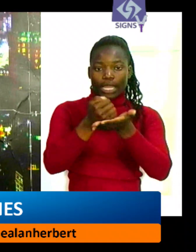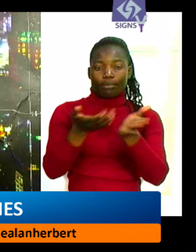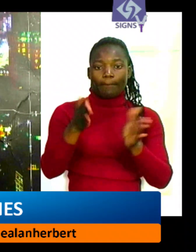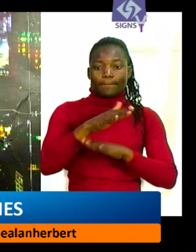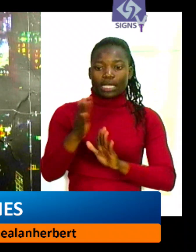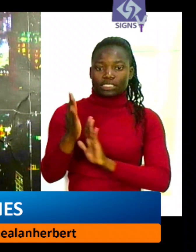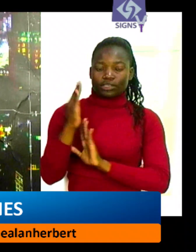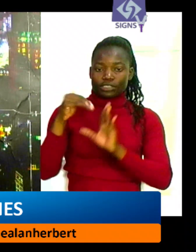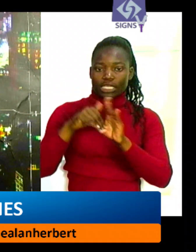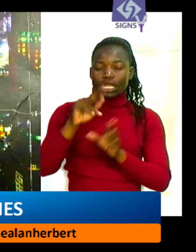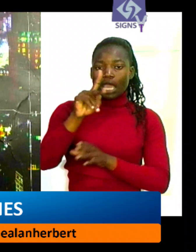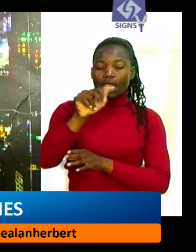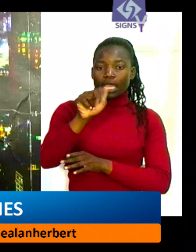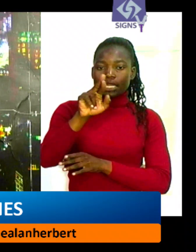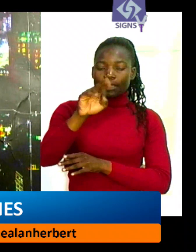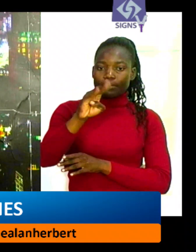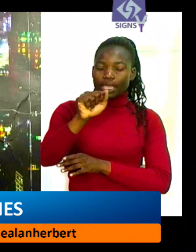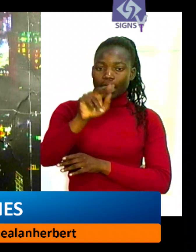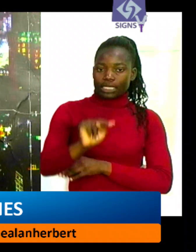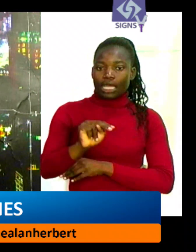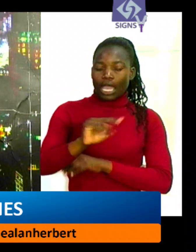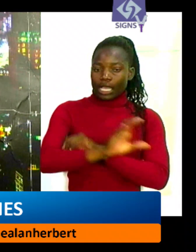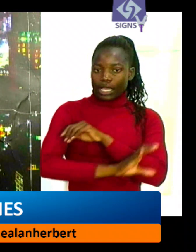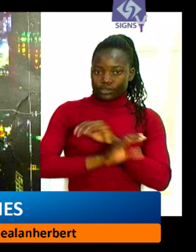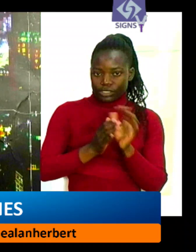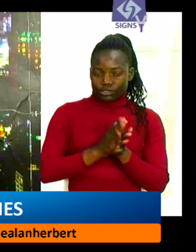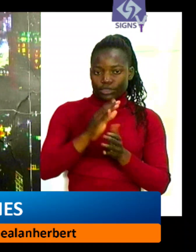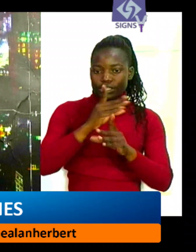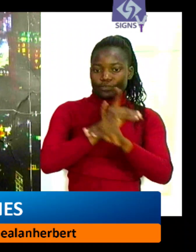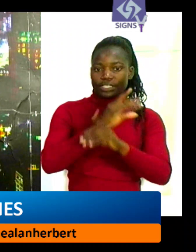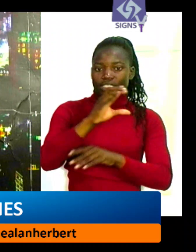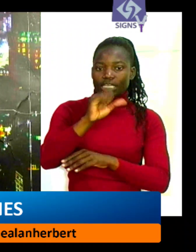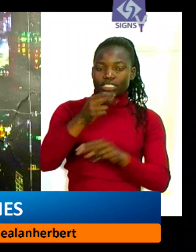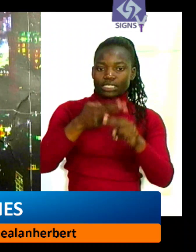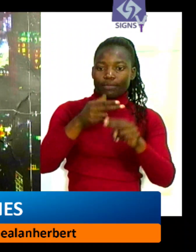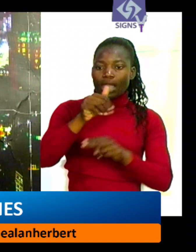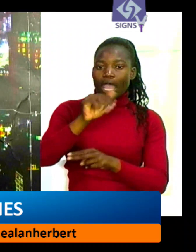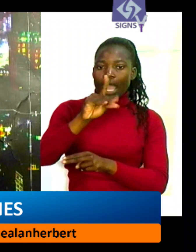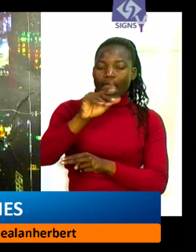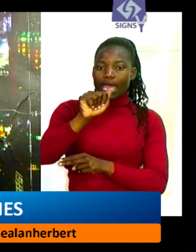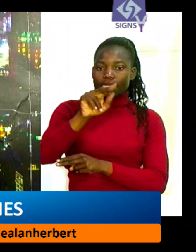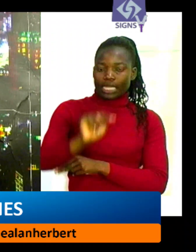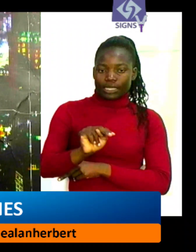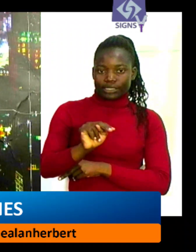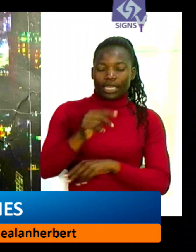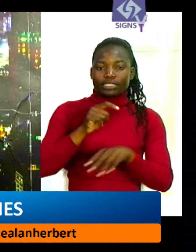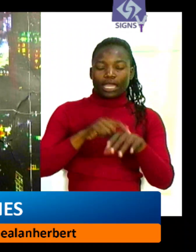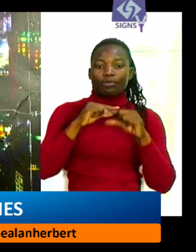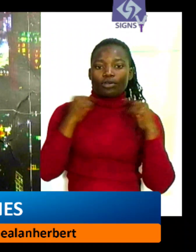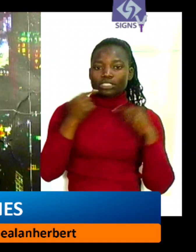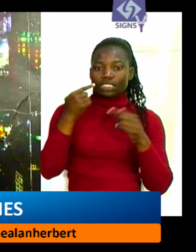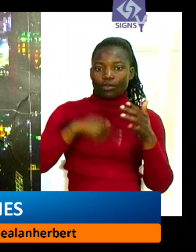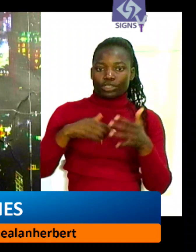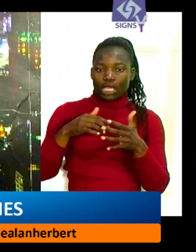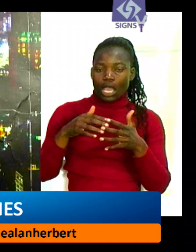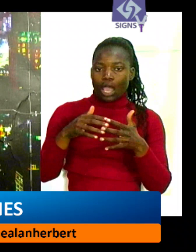police officers to help restore security in the Caribbean country. Now, Defense Cabinet Secretary Aden Duale, while hosting his U.S.